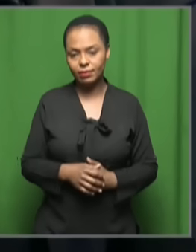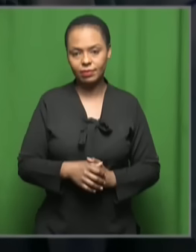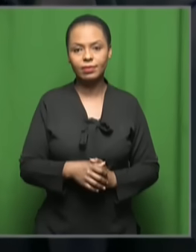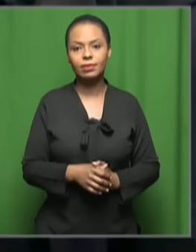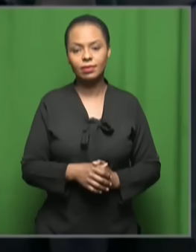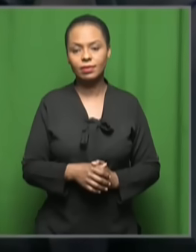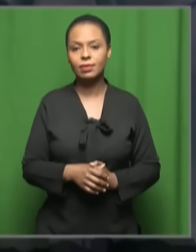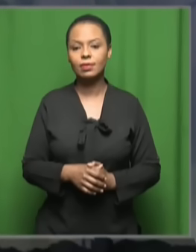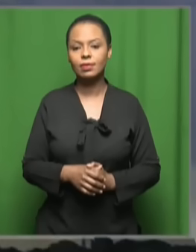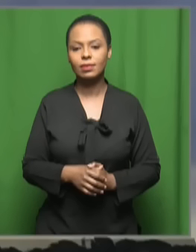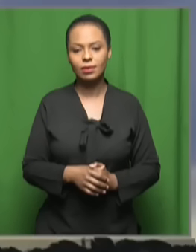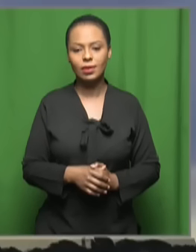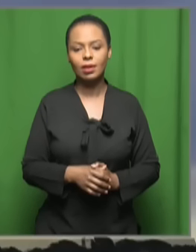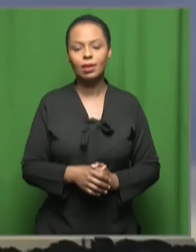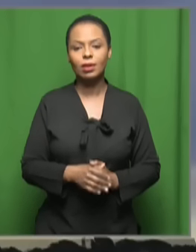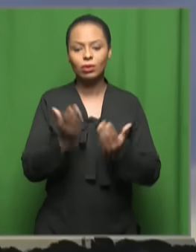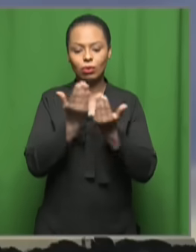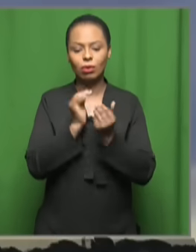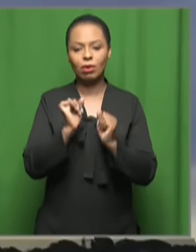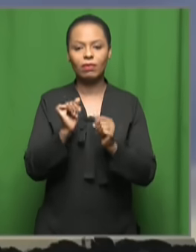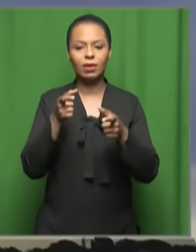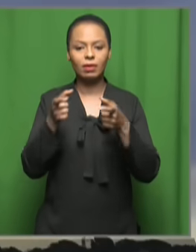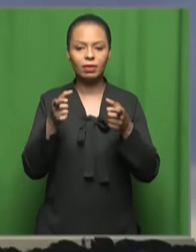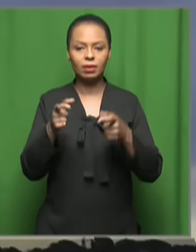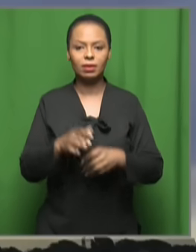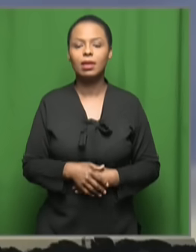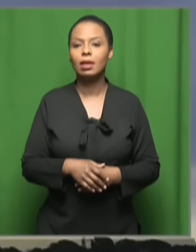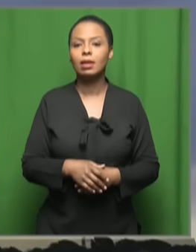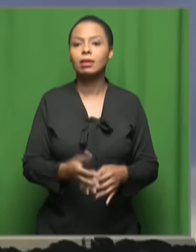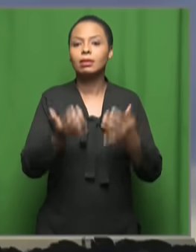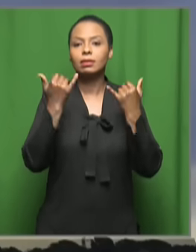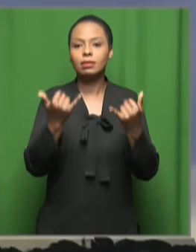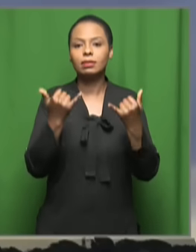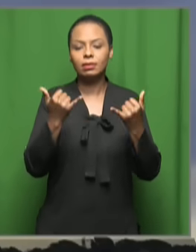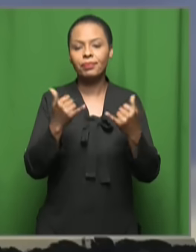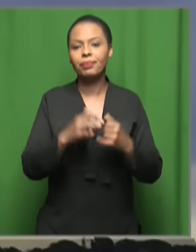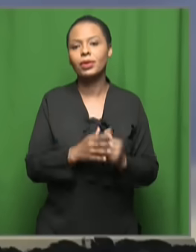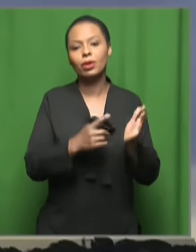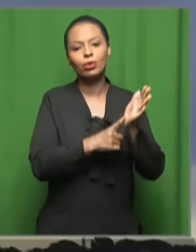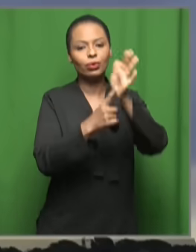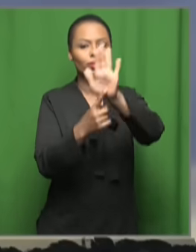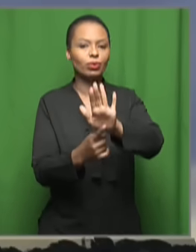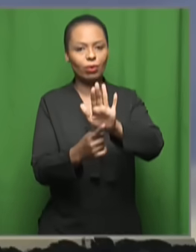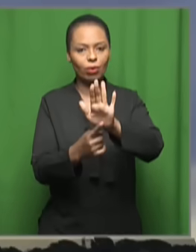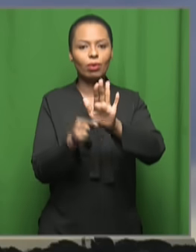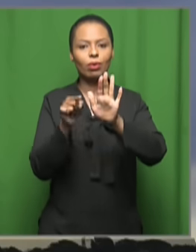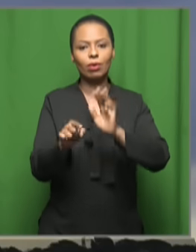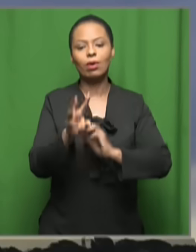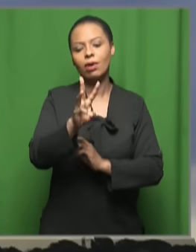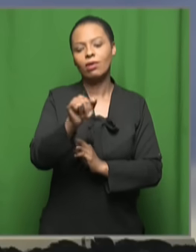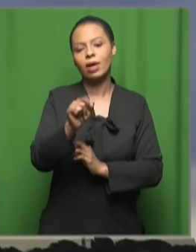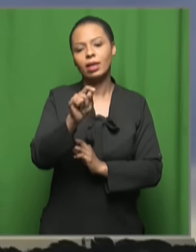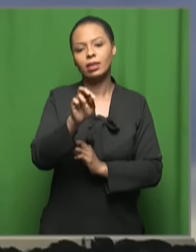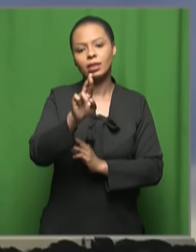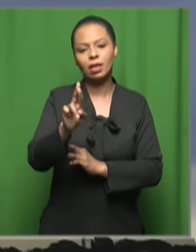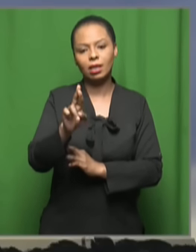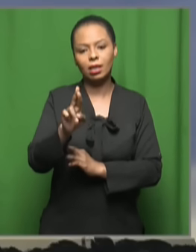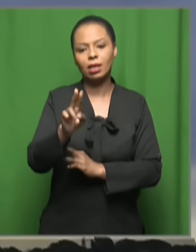quick break, but before we do that, in fact, let's show you visuals of Waterkloof Airport. That's where, of